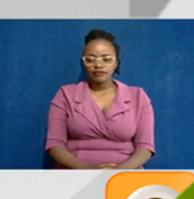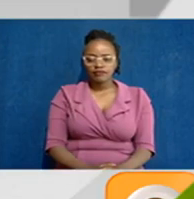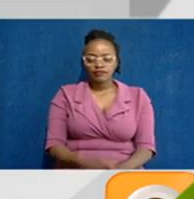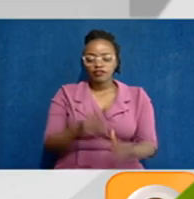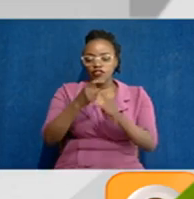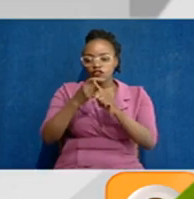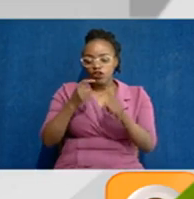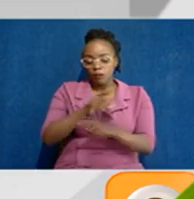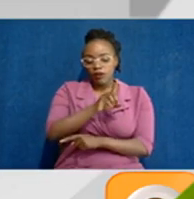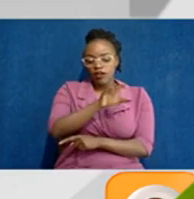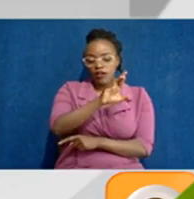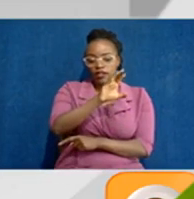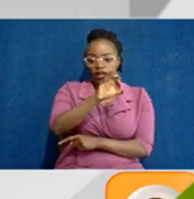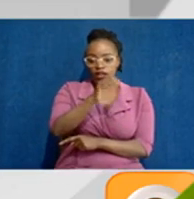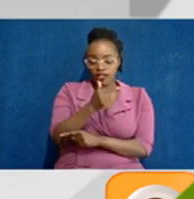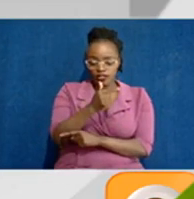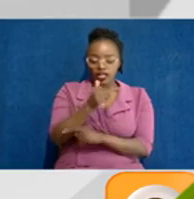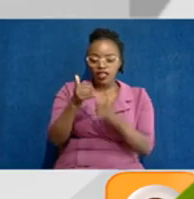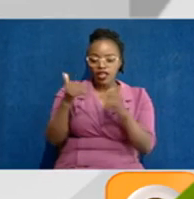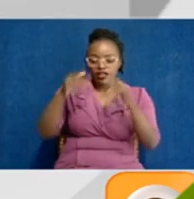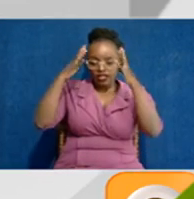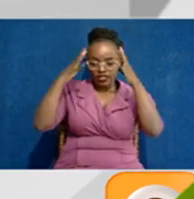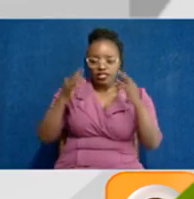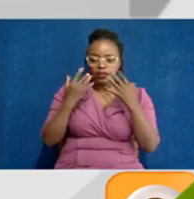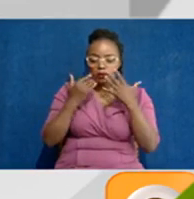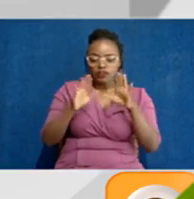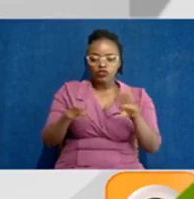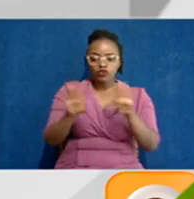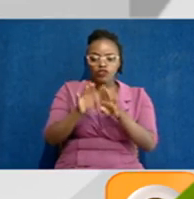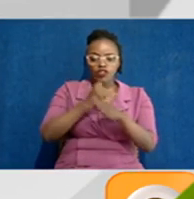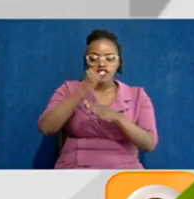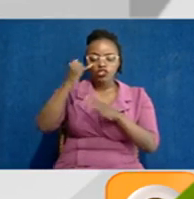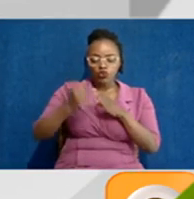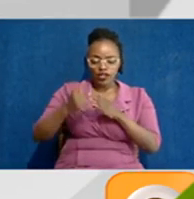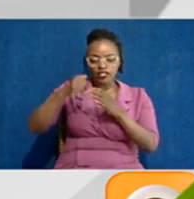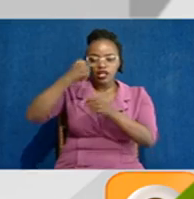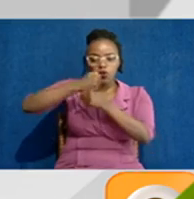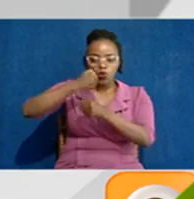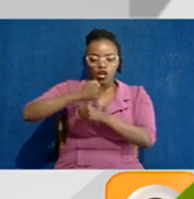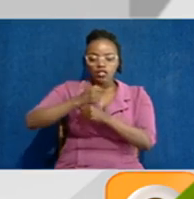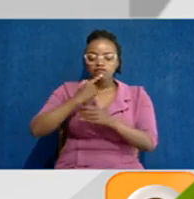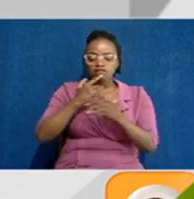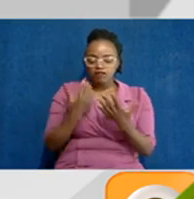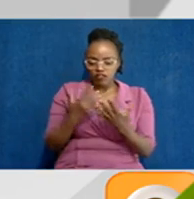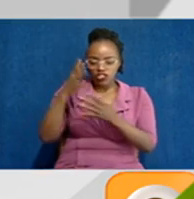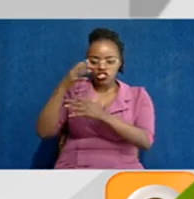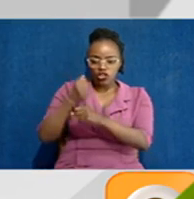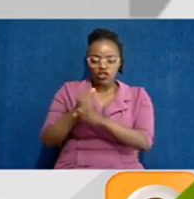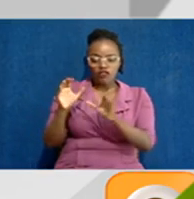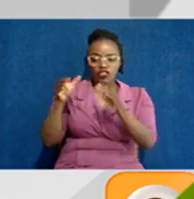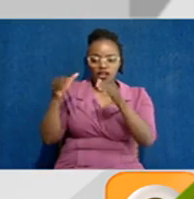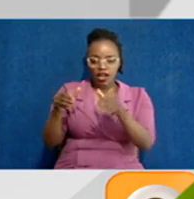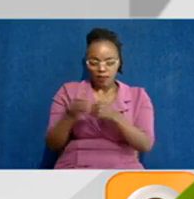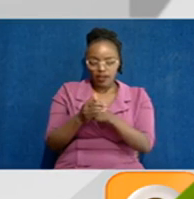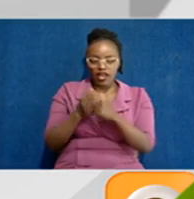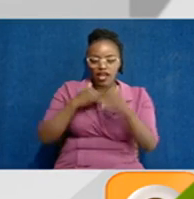According to Directline, it has arrived at a decision to close its insurance shop and noted that the shareholders of the above company